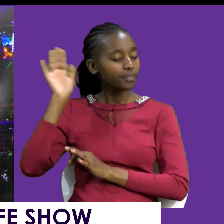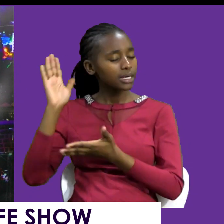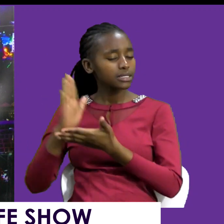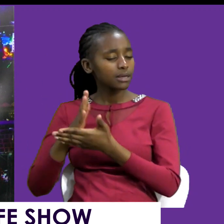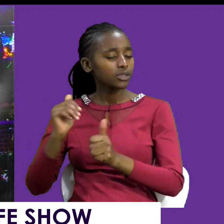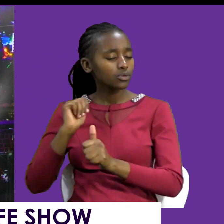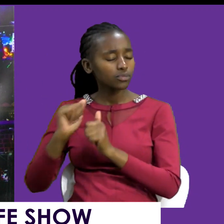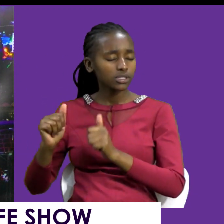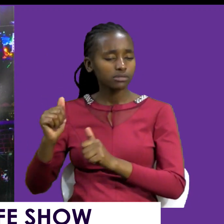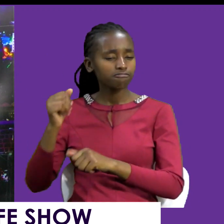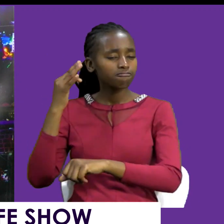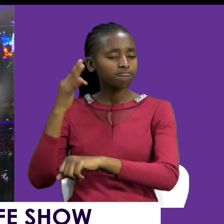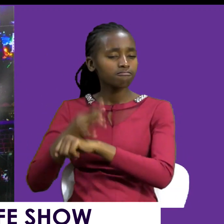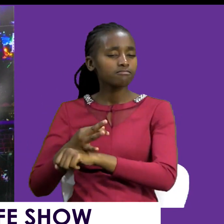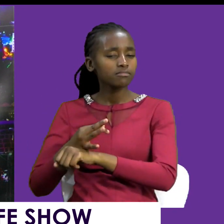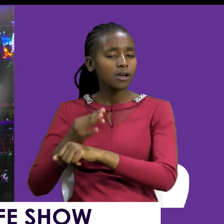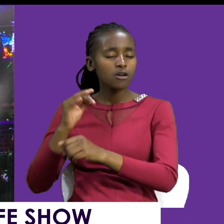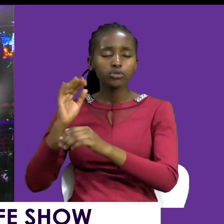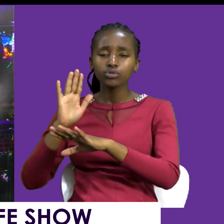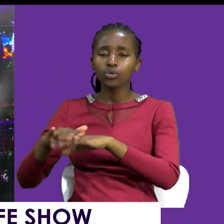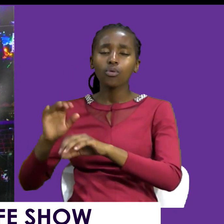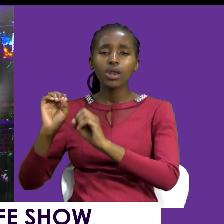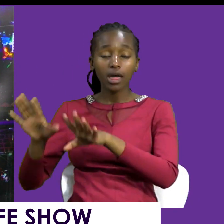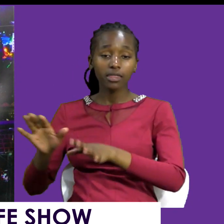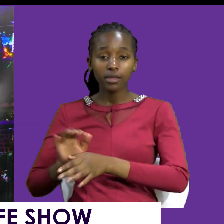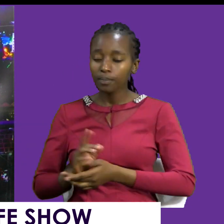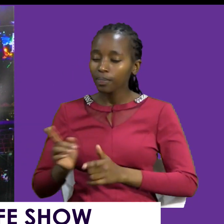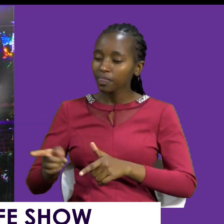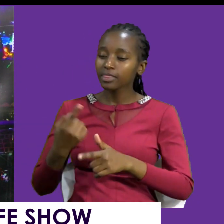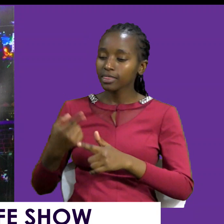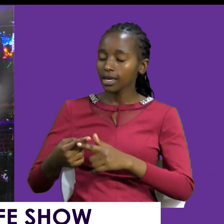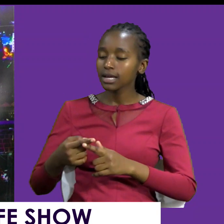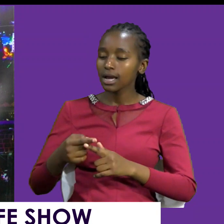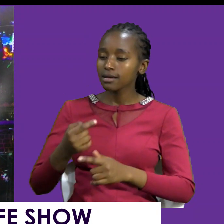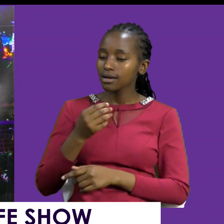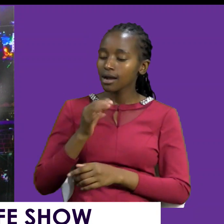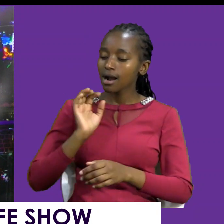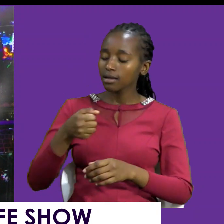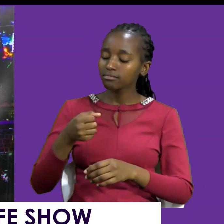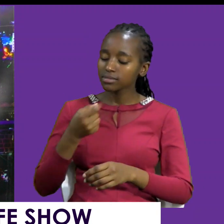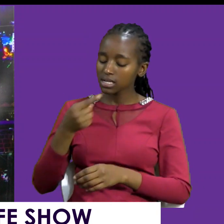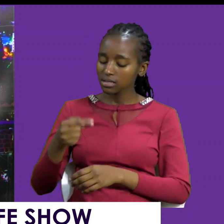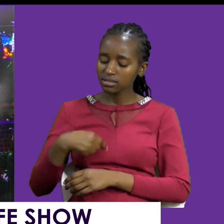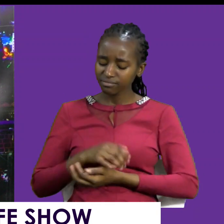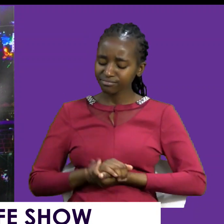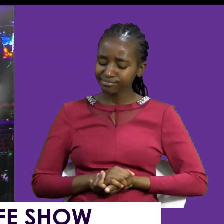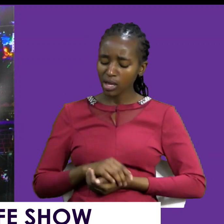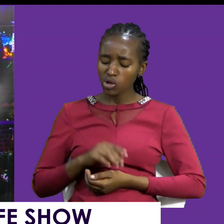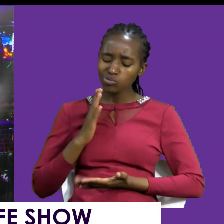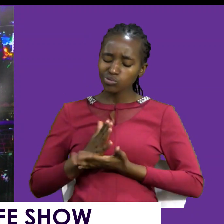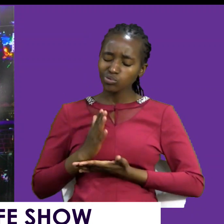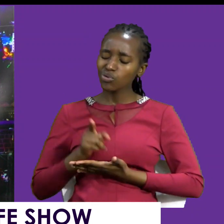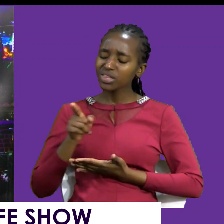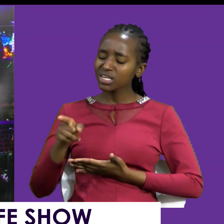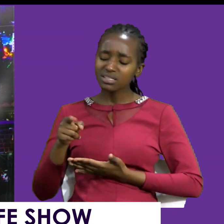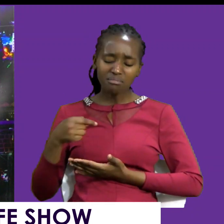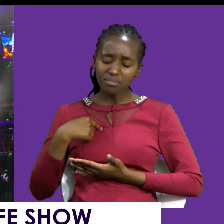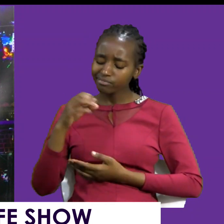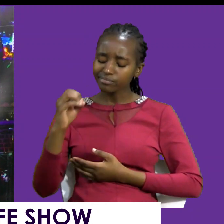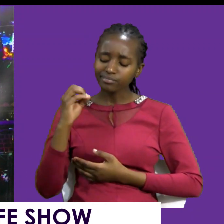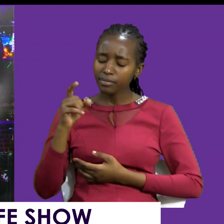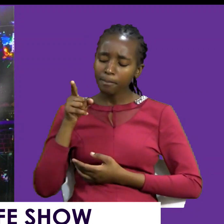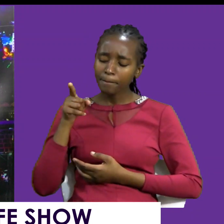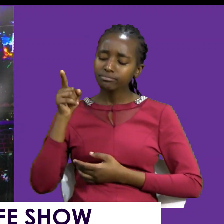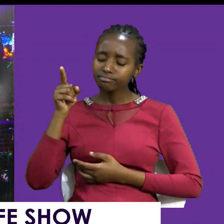you, be very deliberate and tell yourself, no, that is not me. What that person is